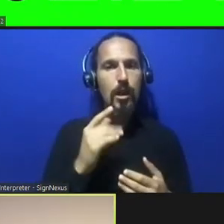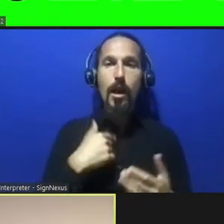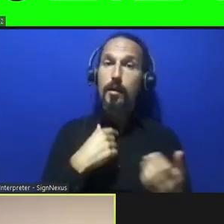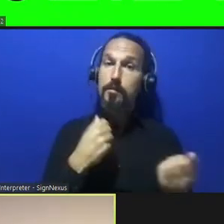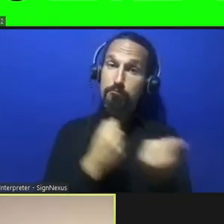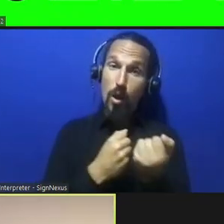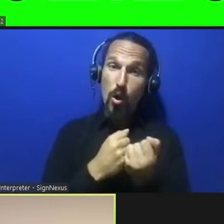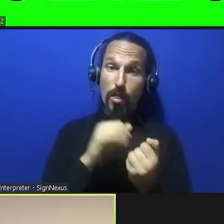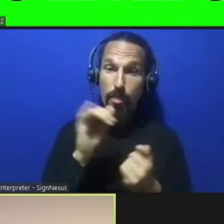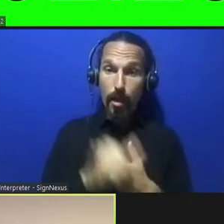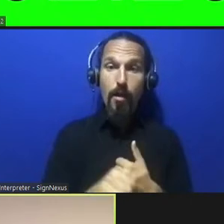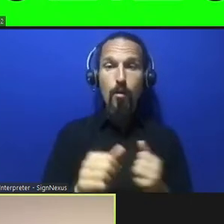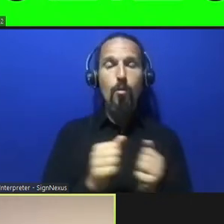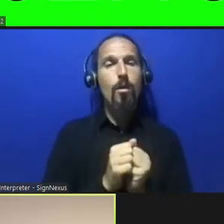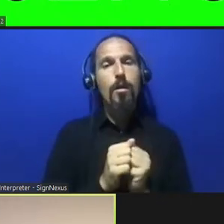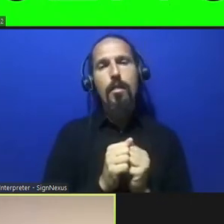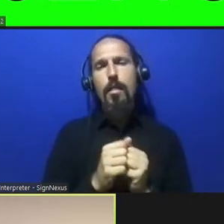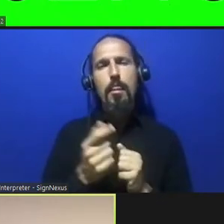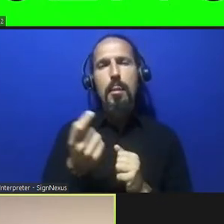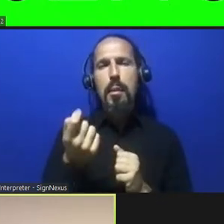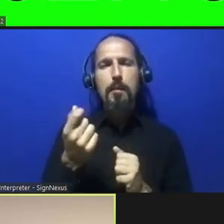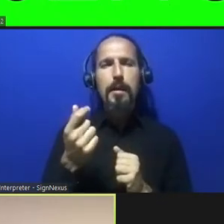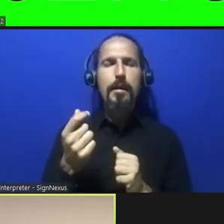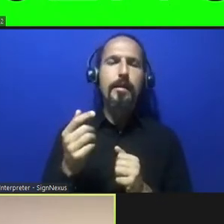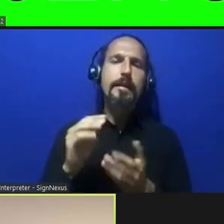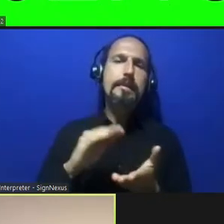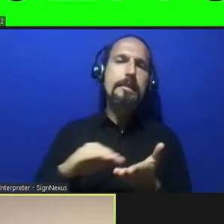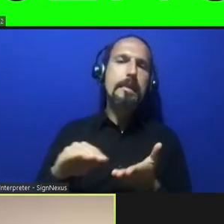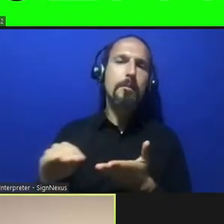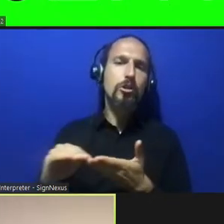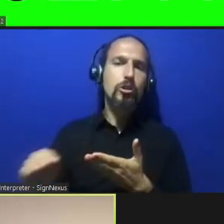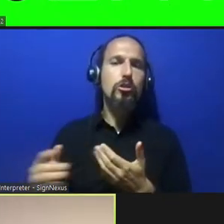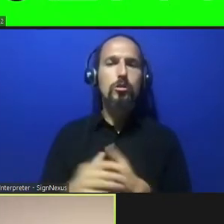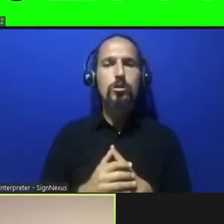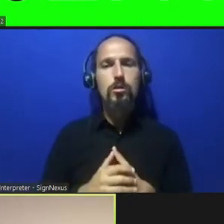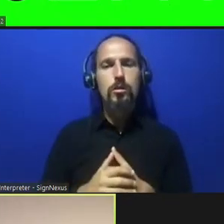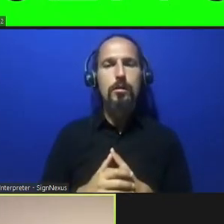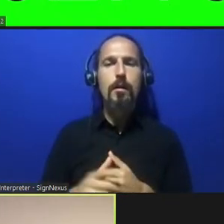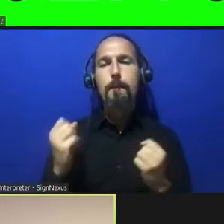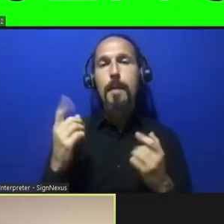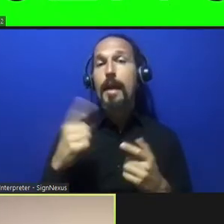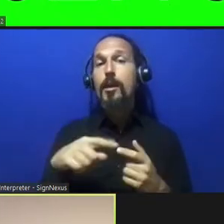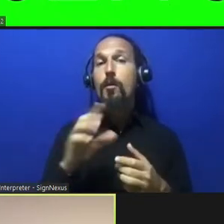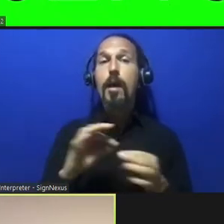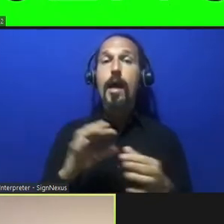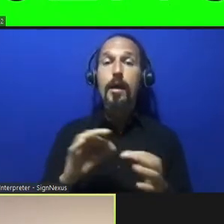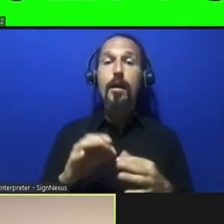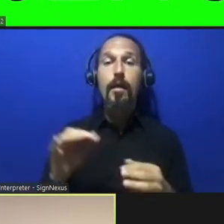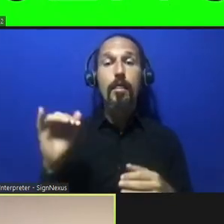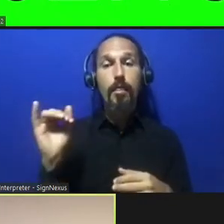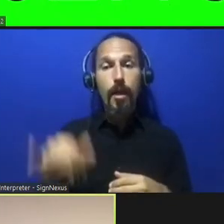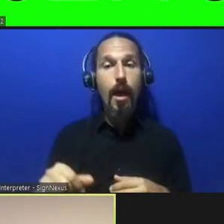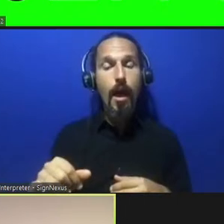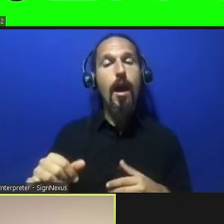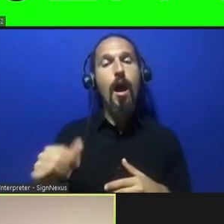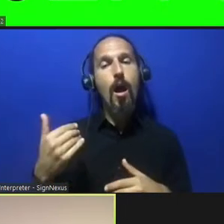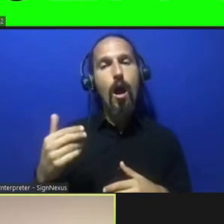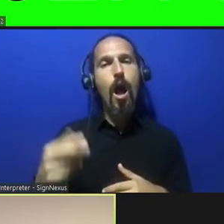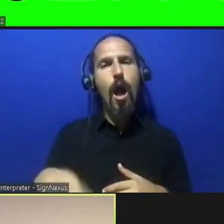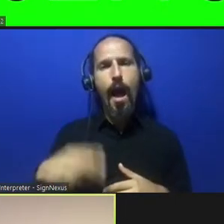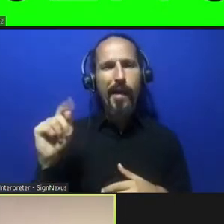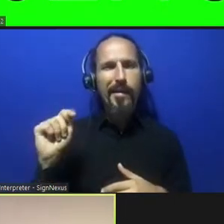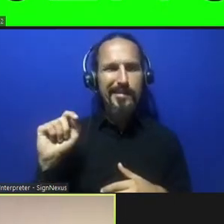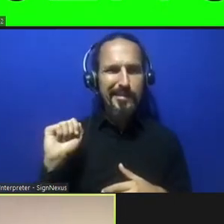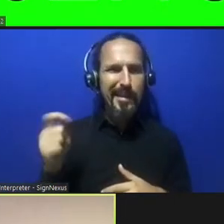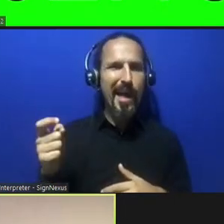this with minimal exceptions i think a lot of people have mentioned that this is going to be a very high tax i